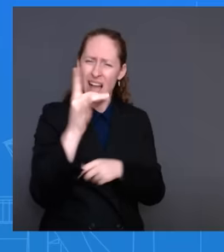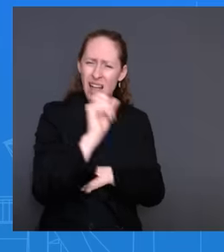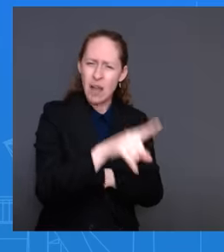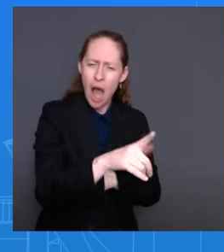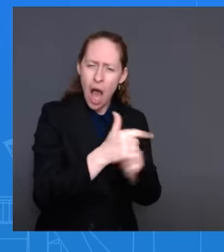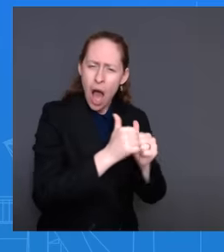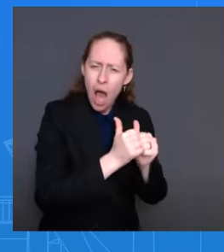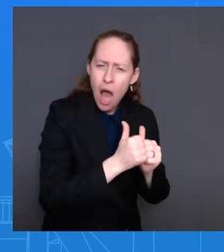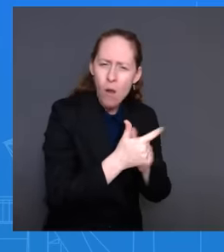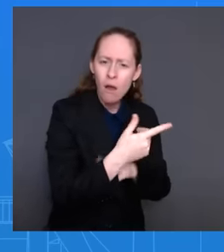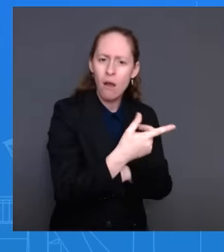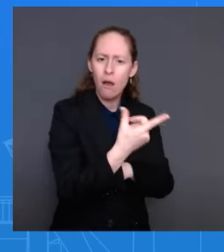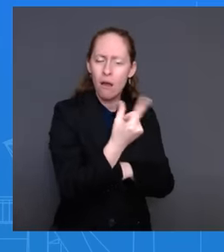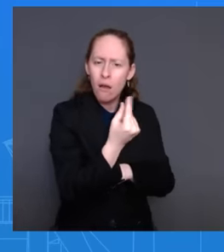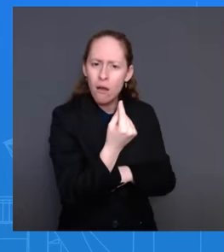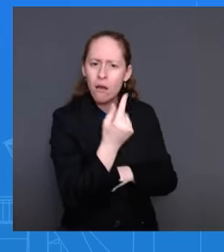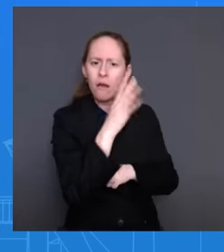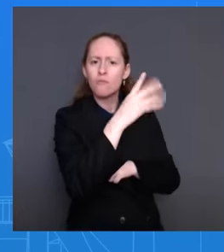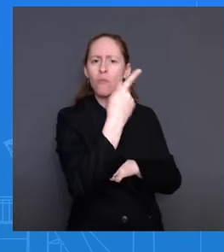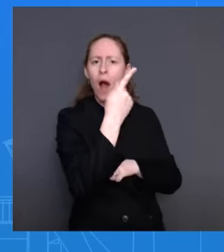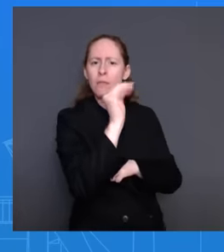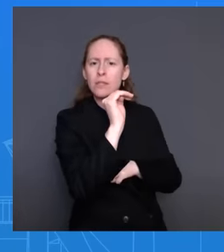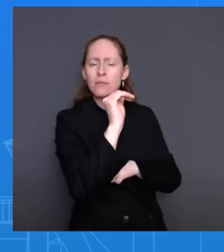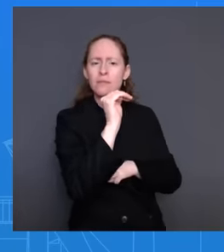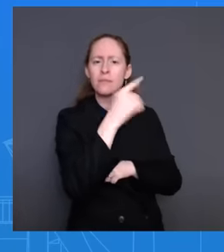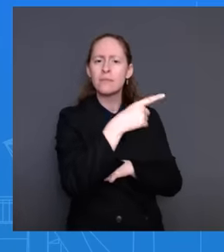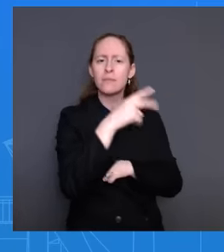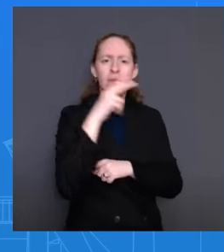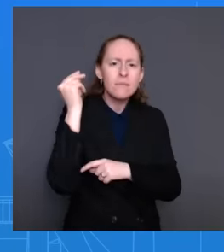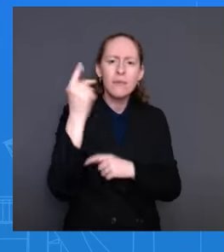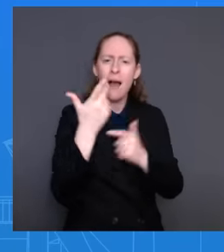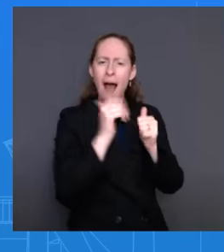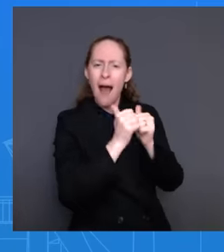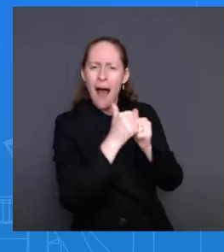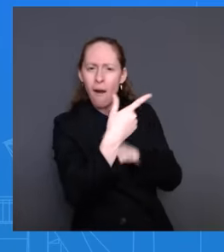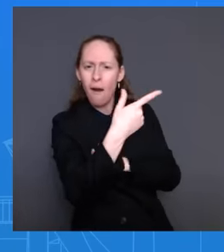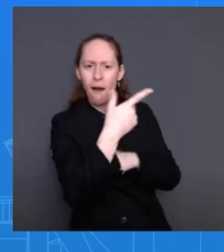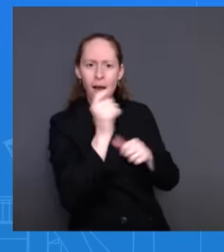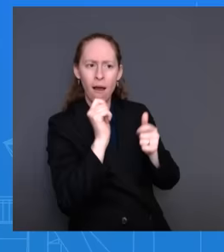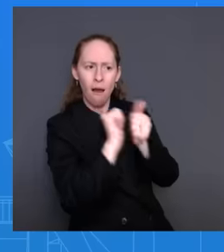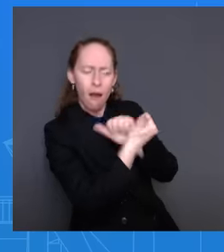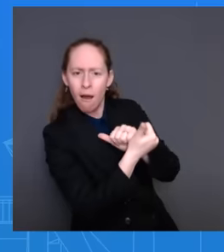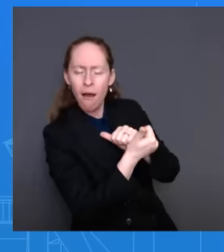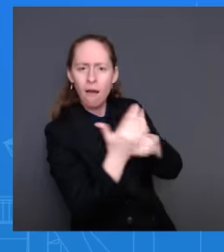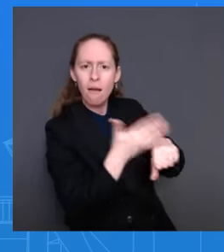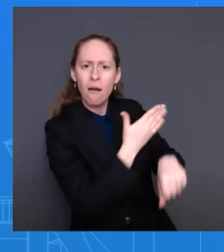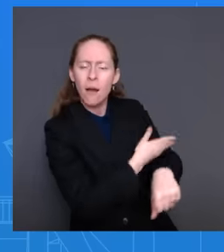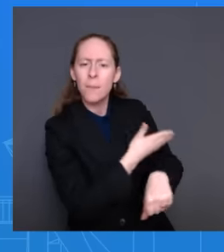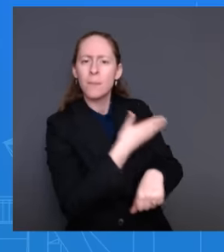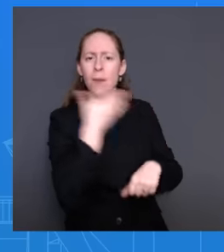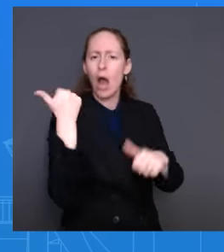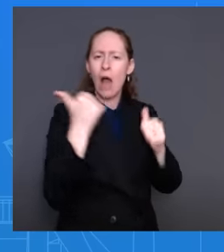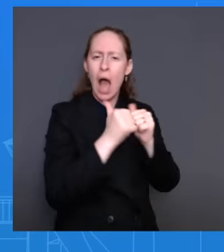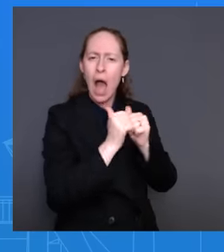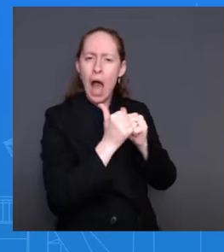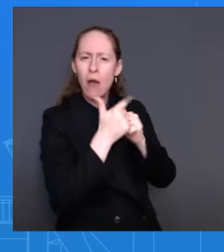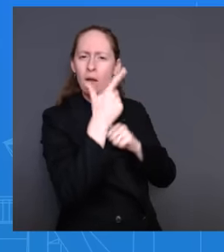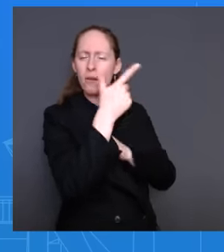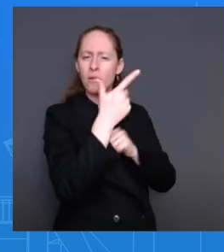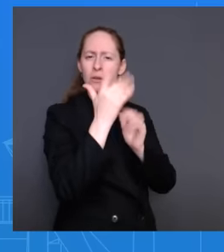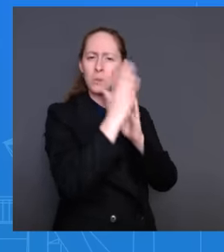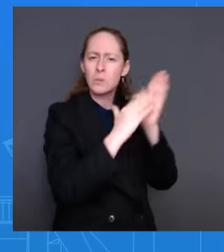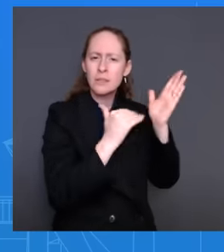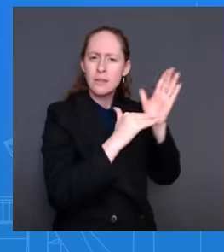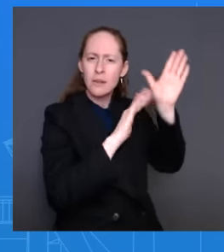on gun reform in her country, and so he wanted to hear more about that. I don't have anything more to read out, but it is something